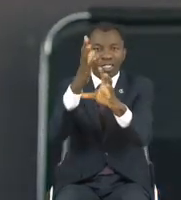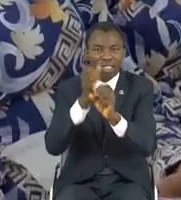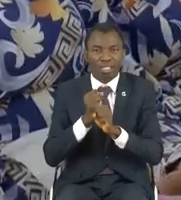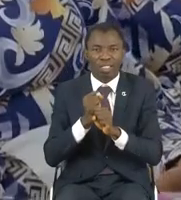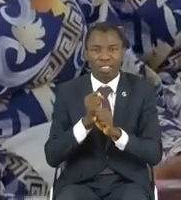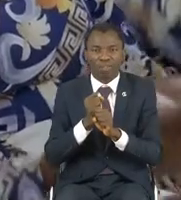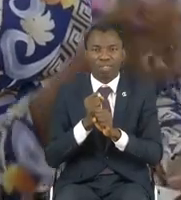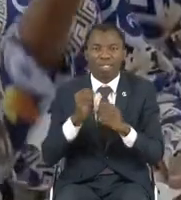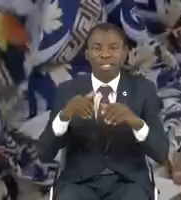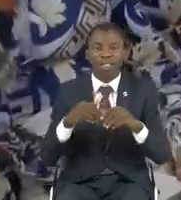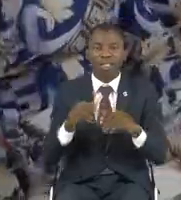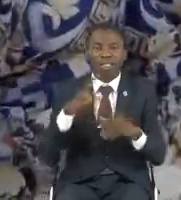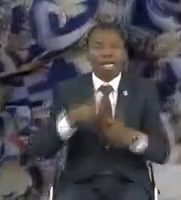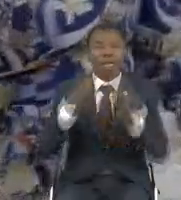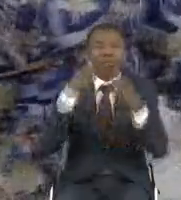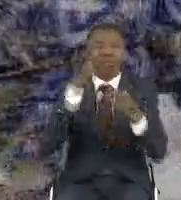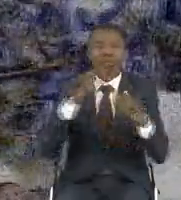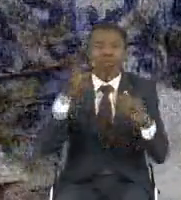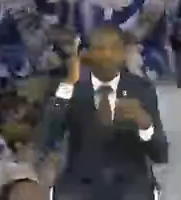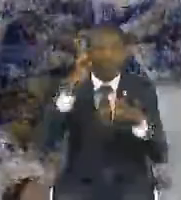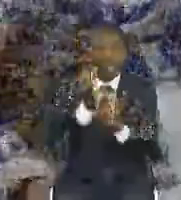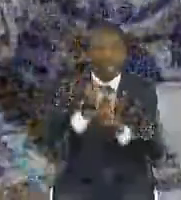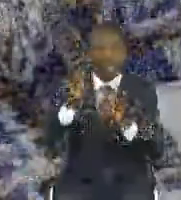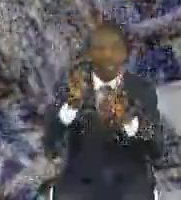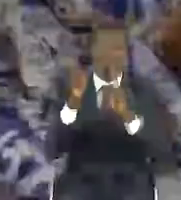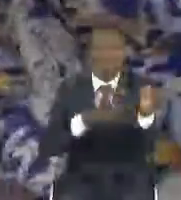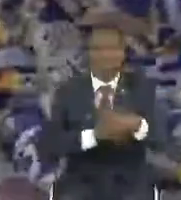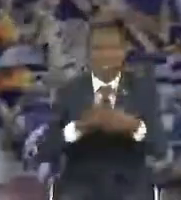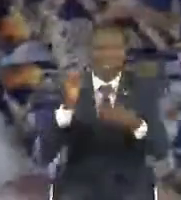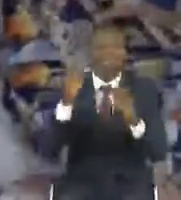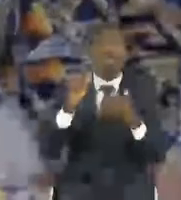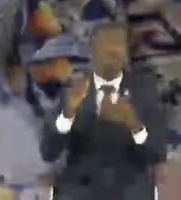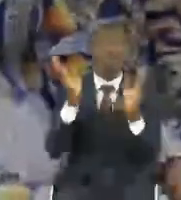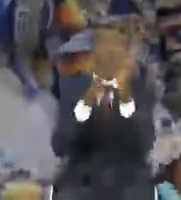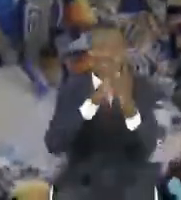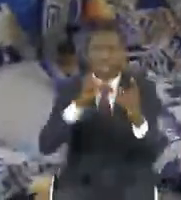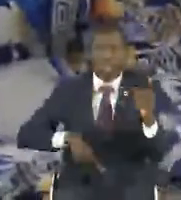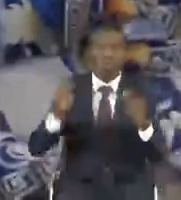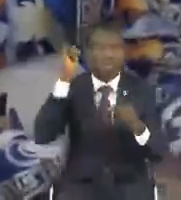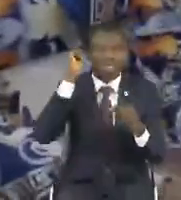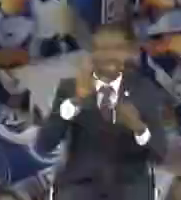today? Praise the Lord. The Lord will fill your basket to overflowing.